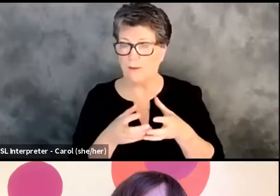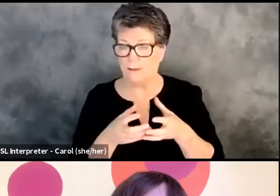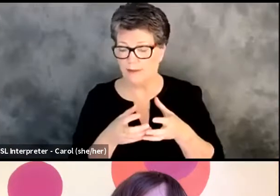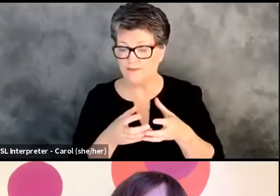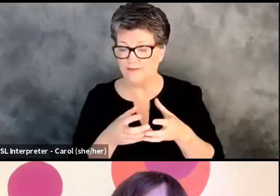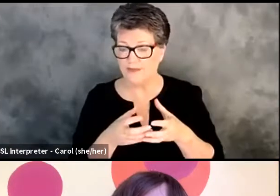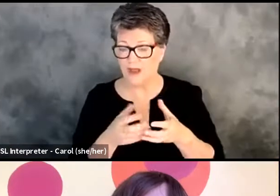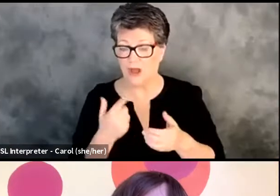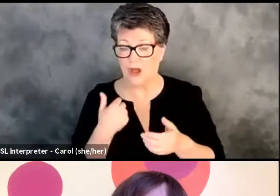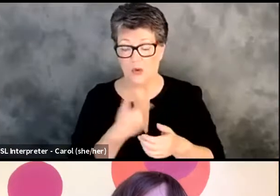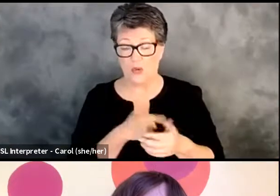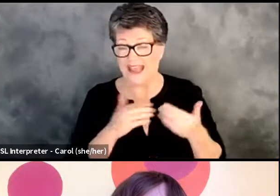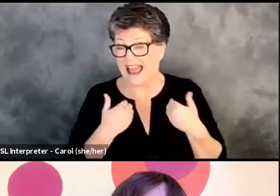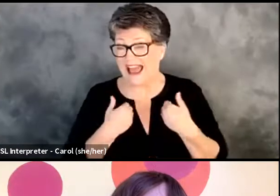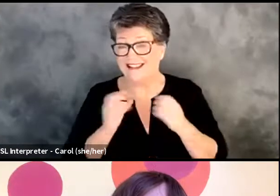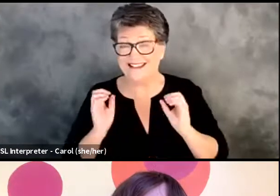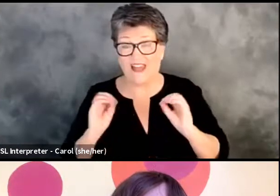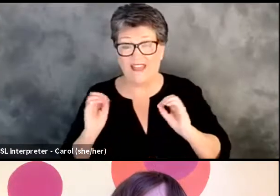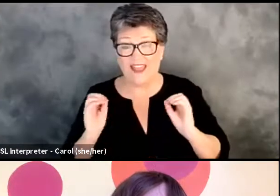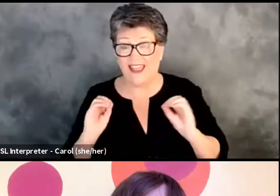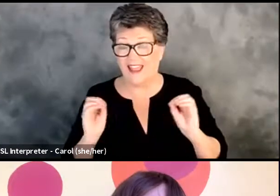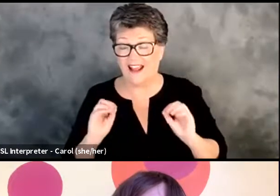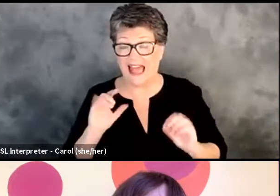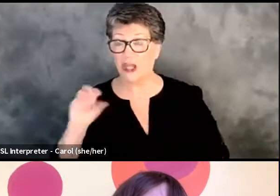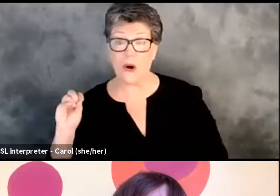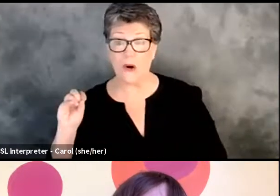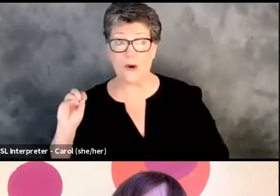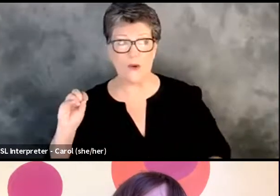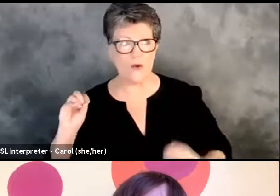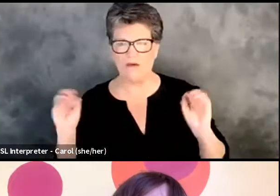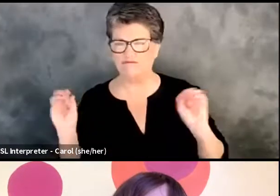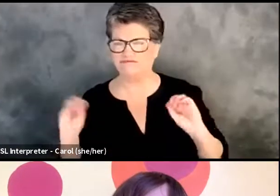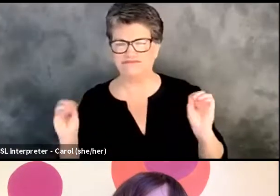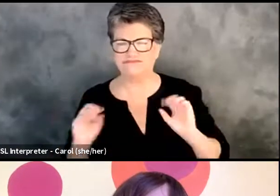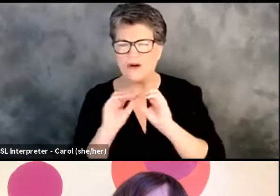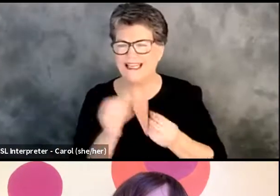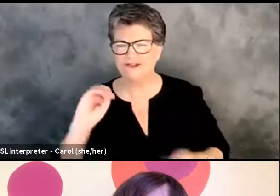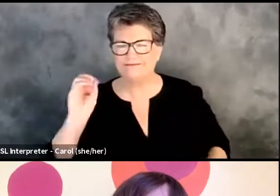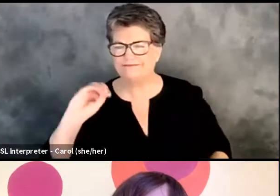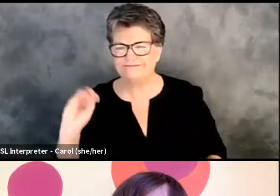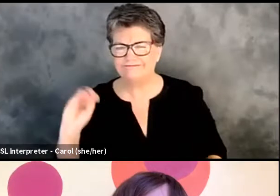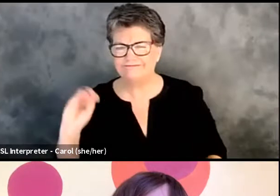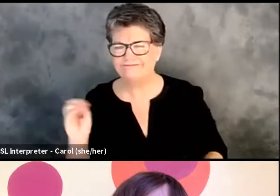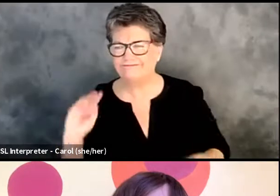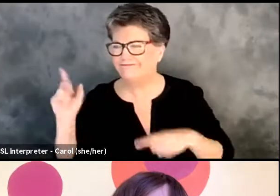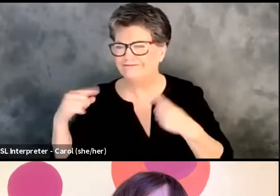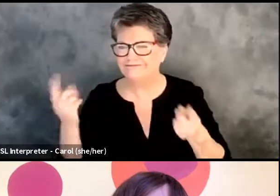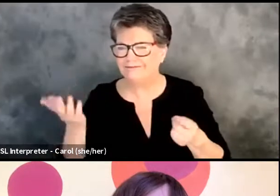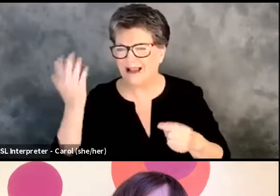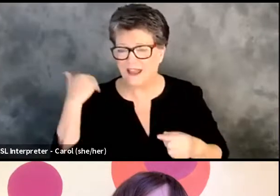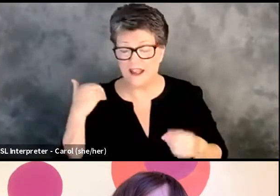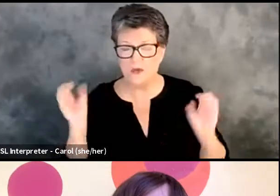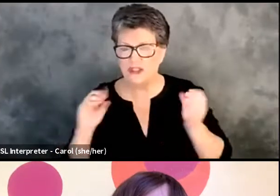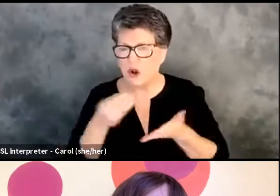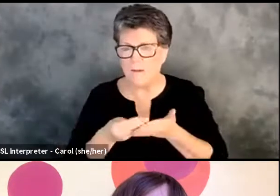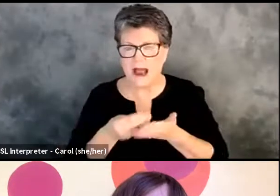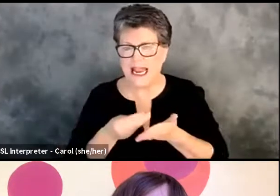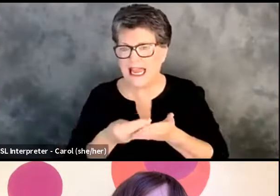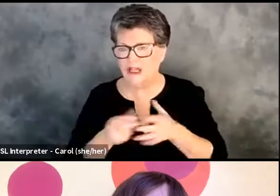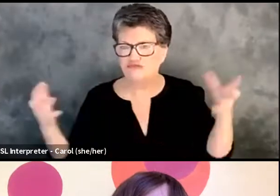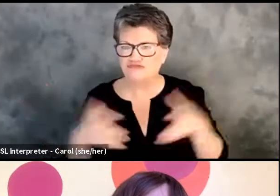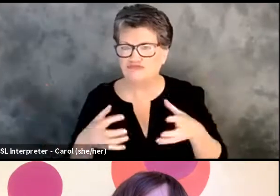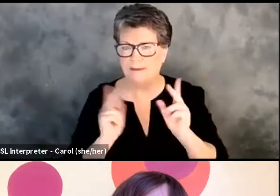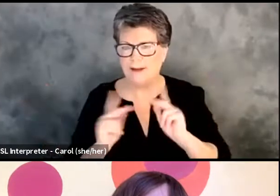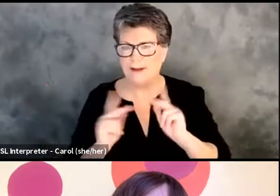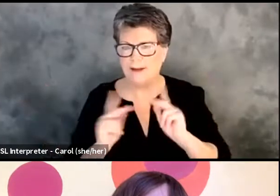had nothing like a YO or any of these organized groups where there was any money to bring people together.